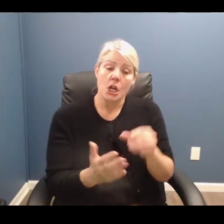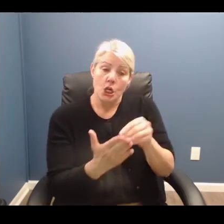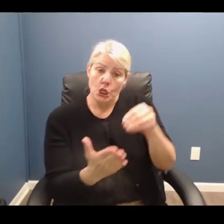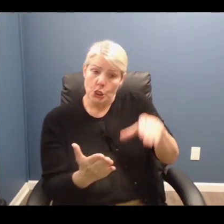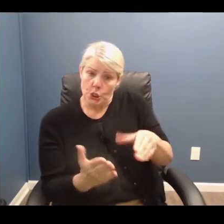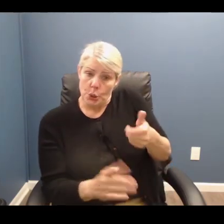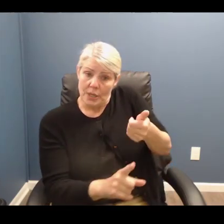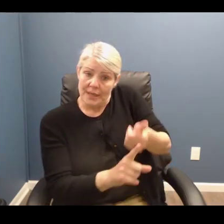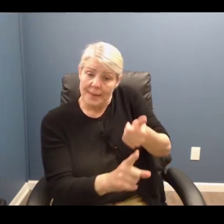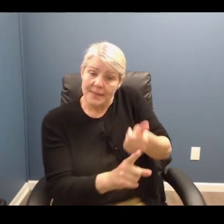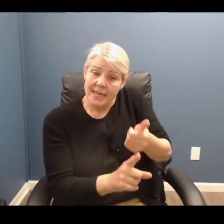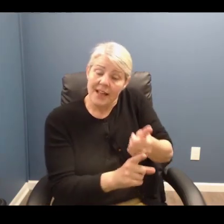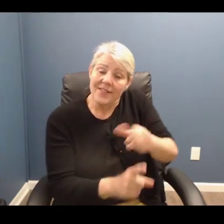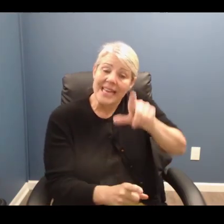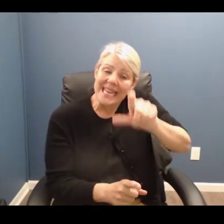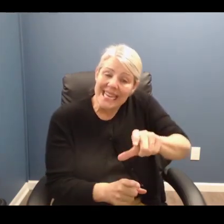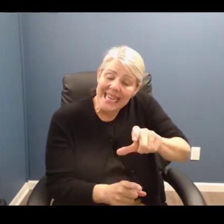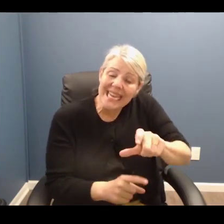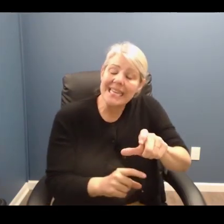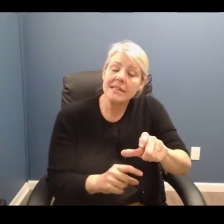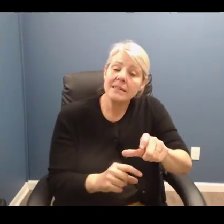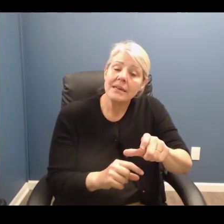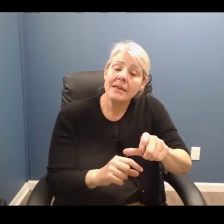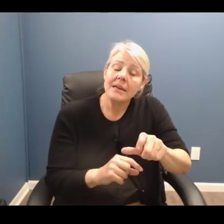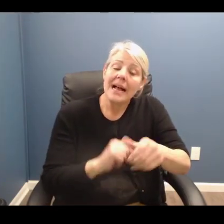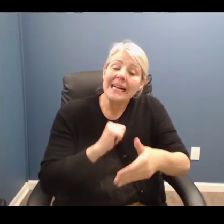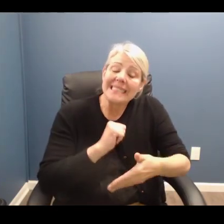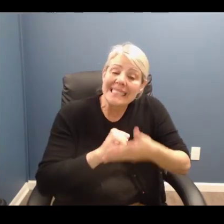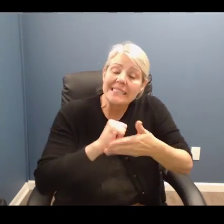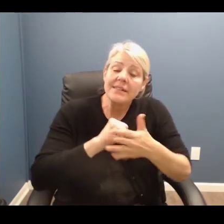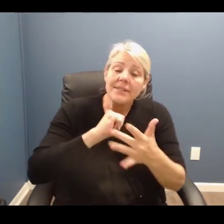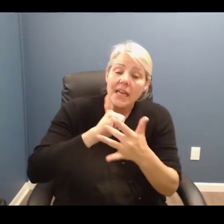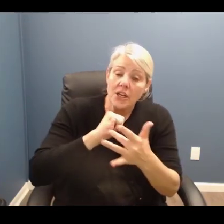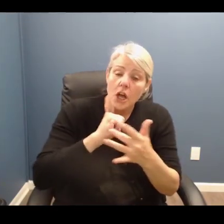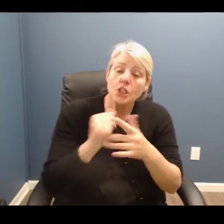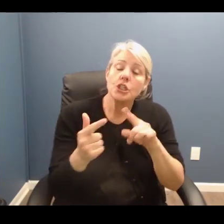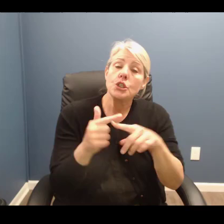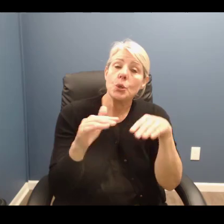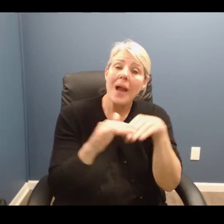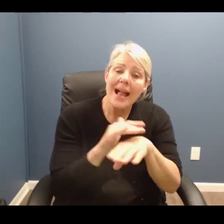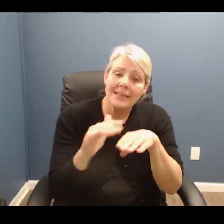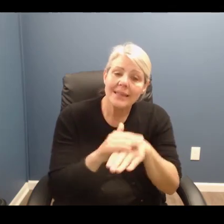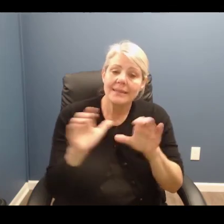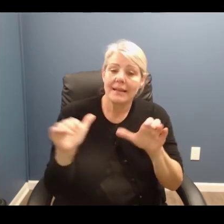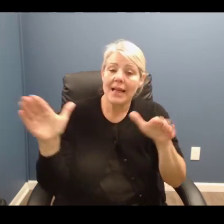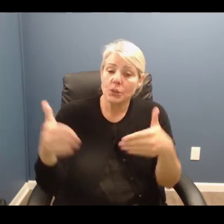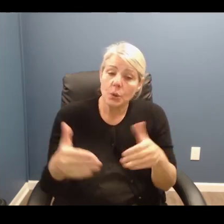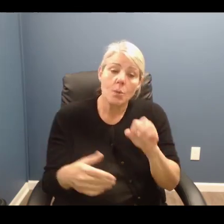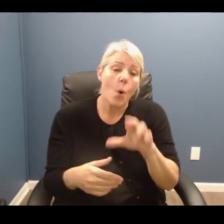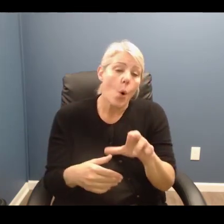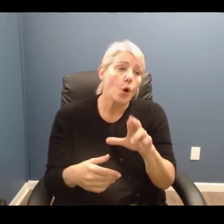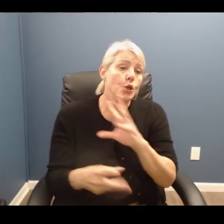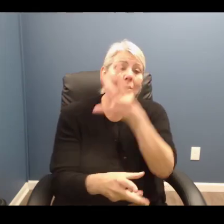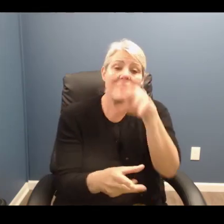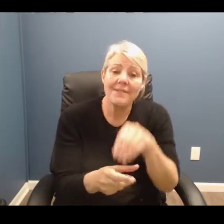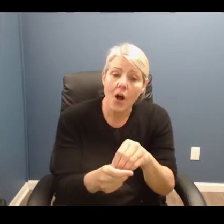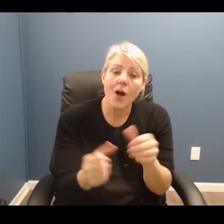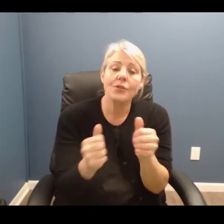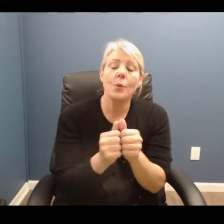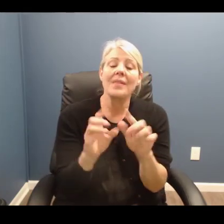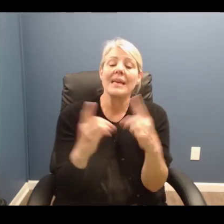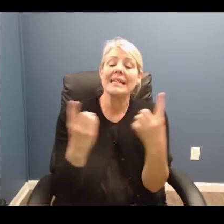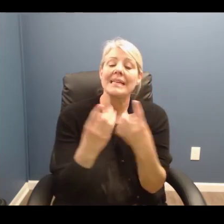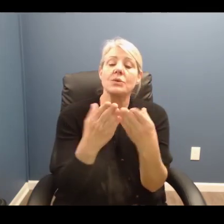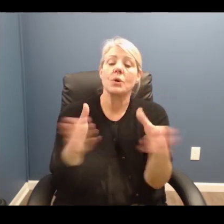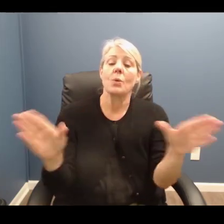Do they need technology to participate in classroom, state, and district-wide testing, or to participate in